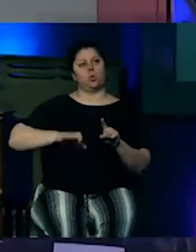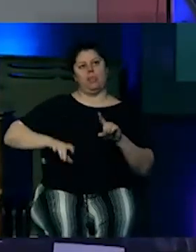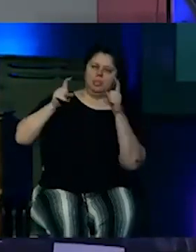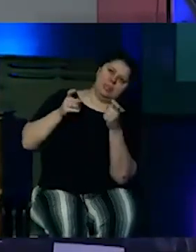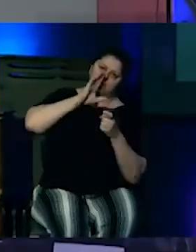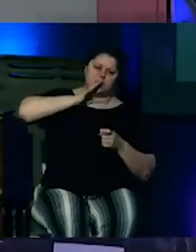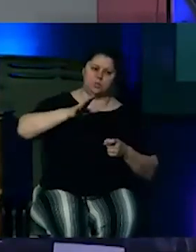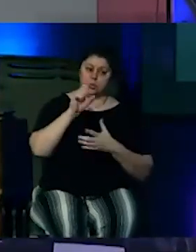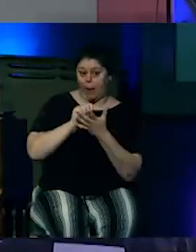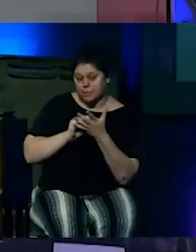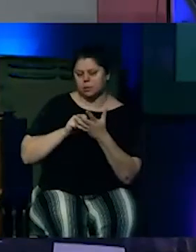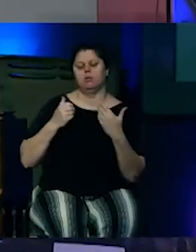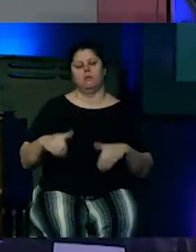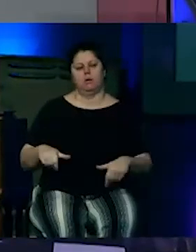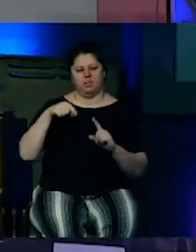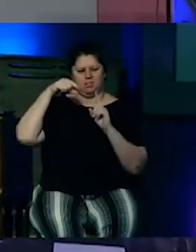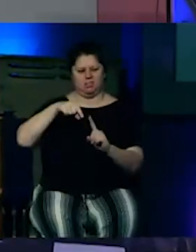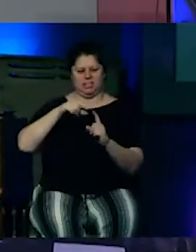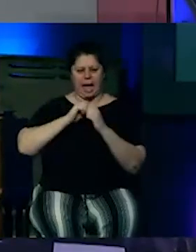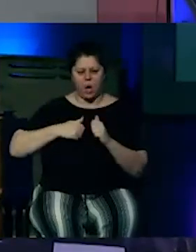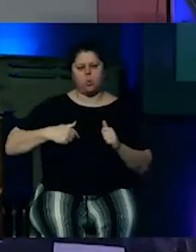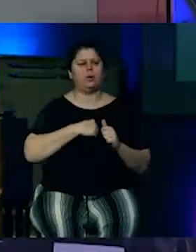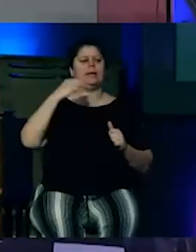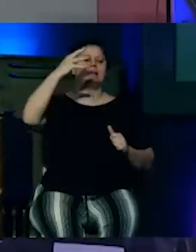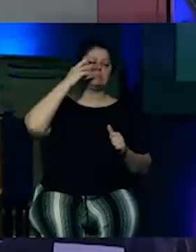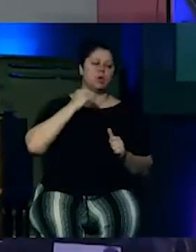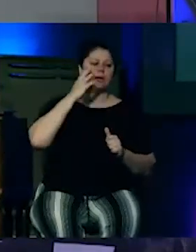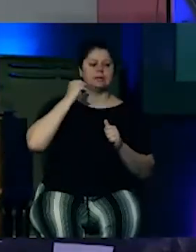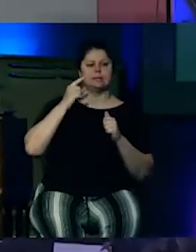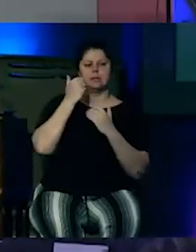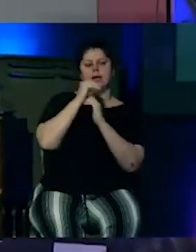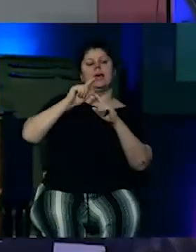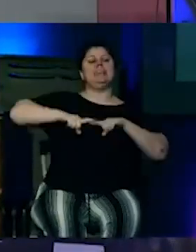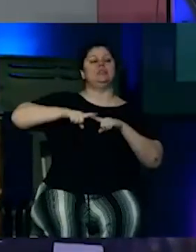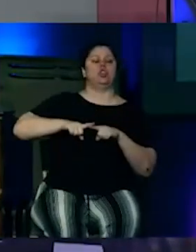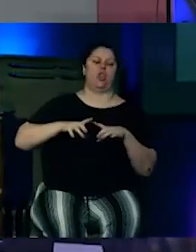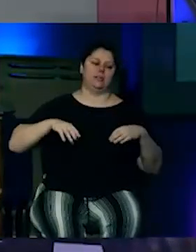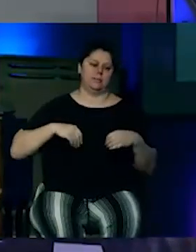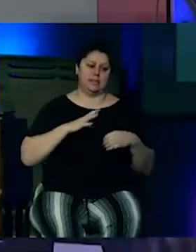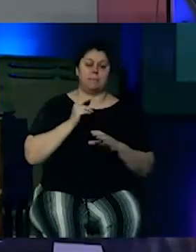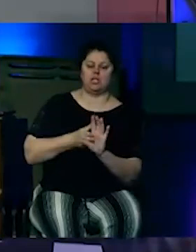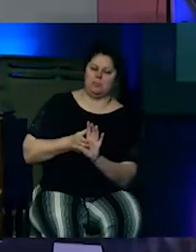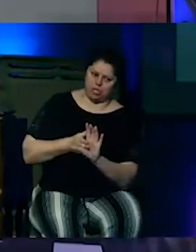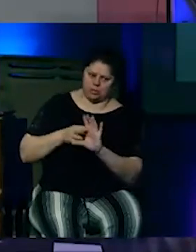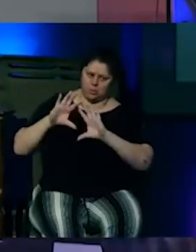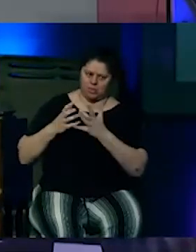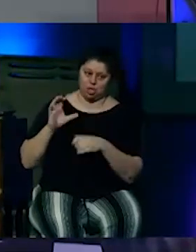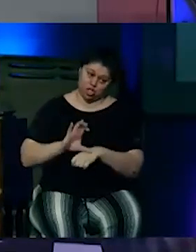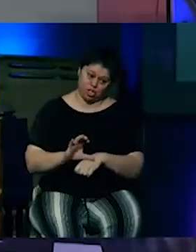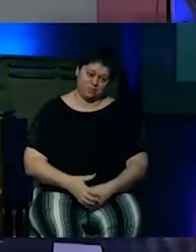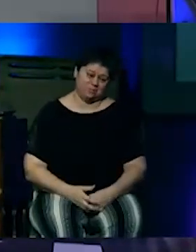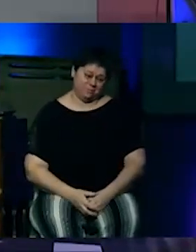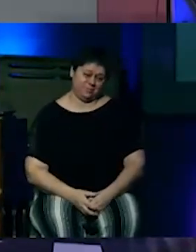parentheses, heterosexual script, is the way that we experience conditional acceptance and participation in the church,